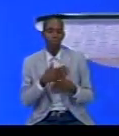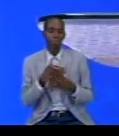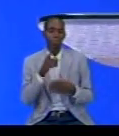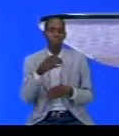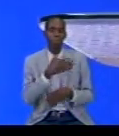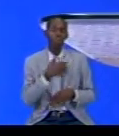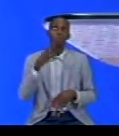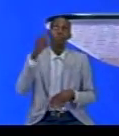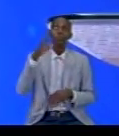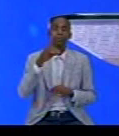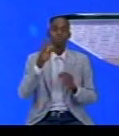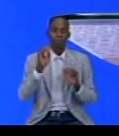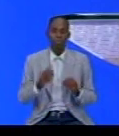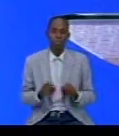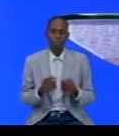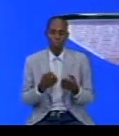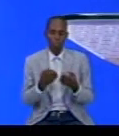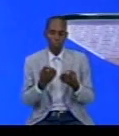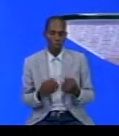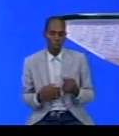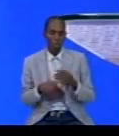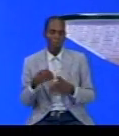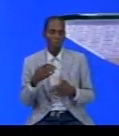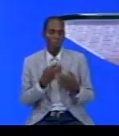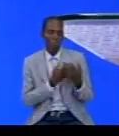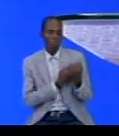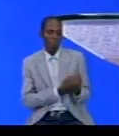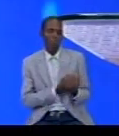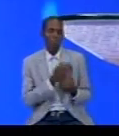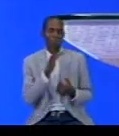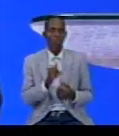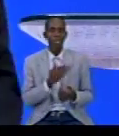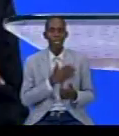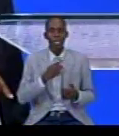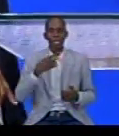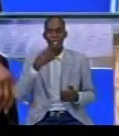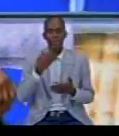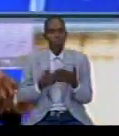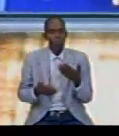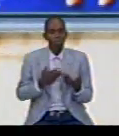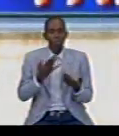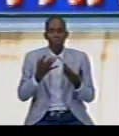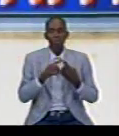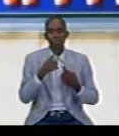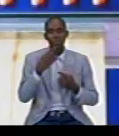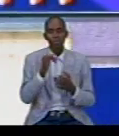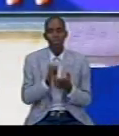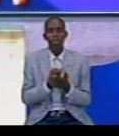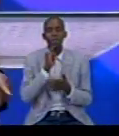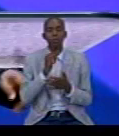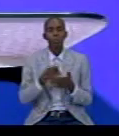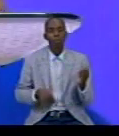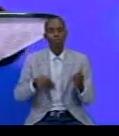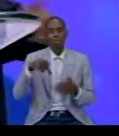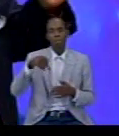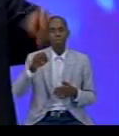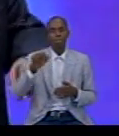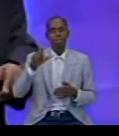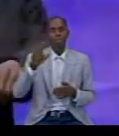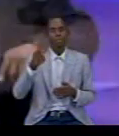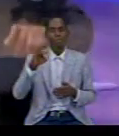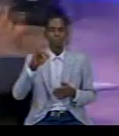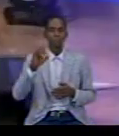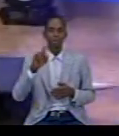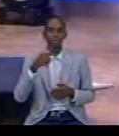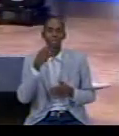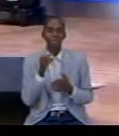you can come boldly and then say what you want to say. That's why the psalmist said, "In God I will praise